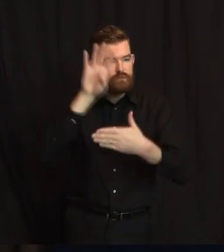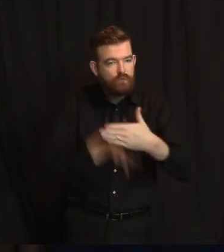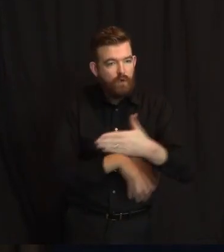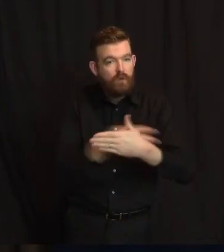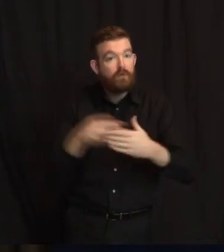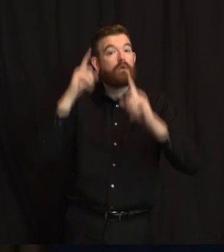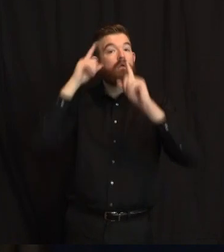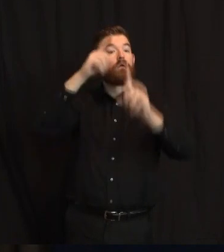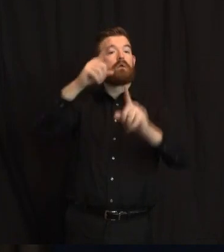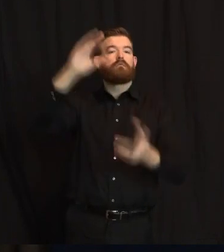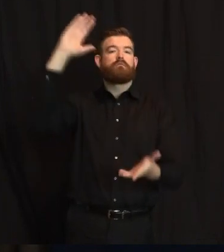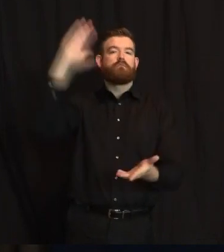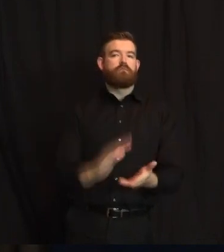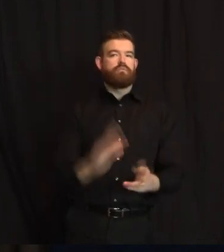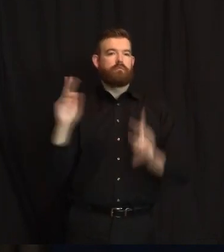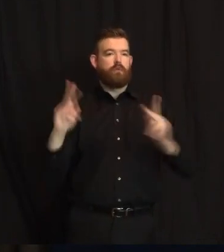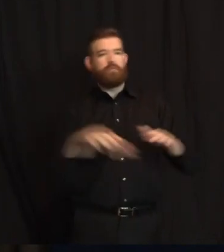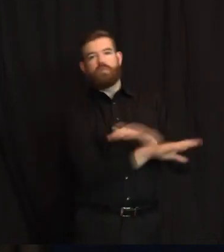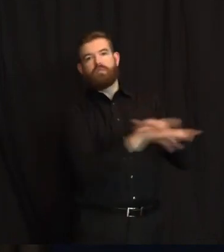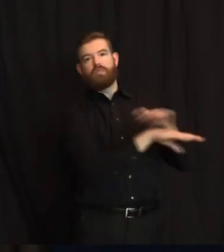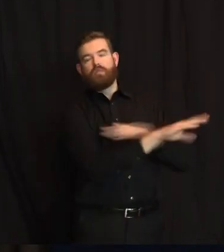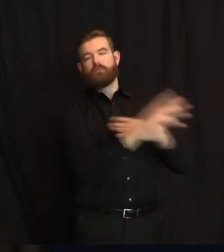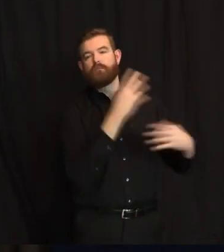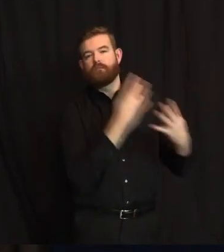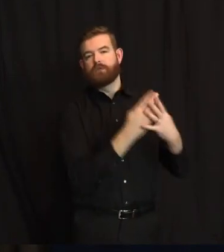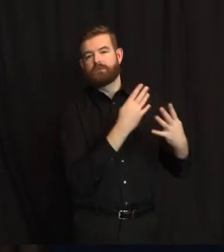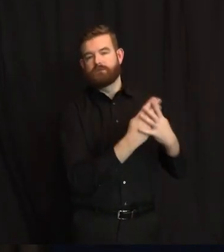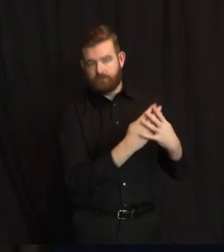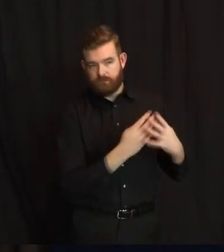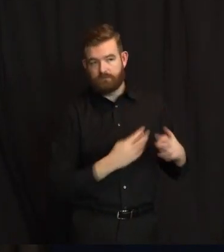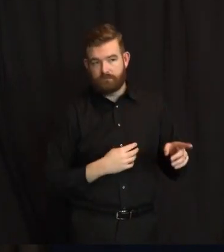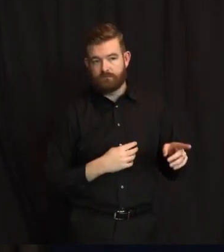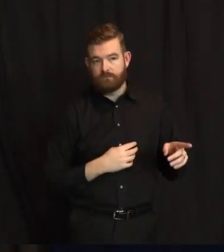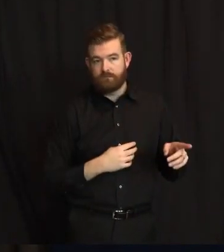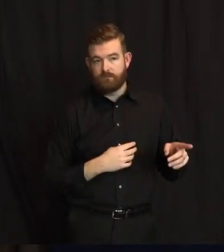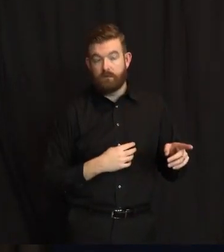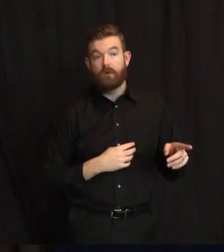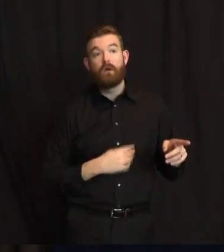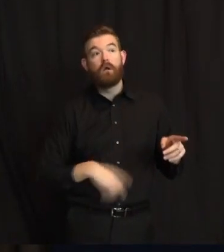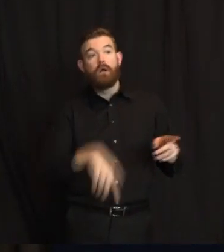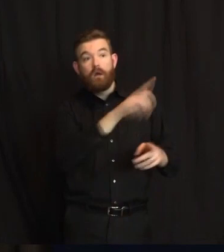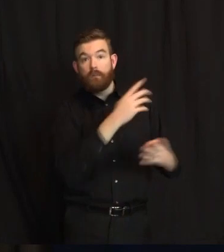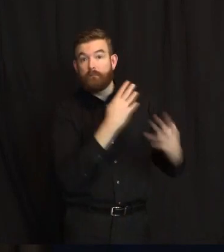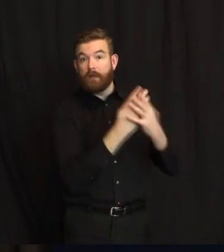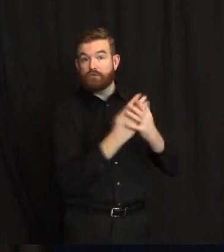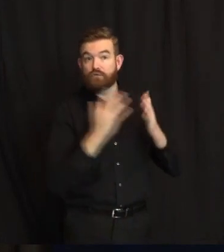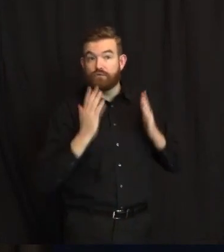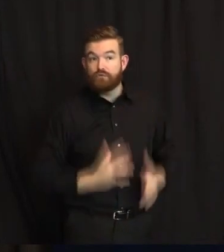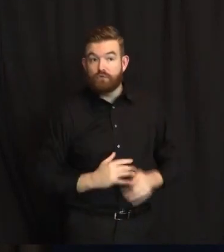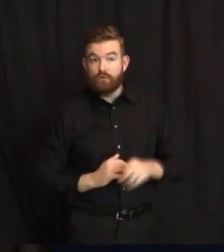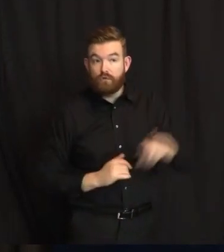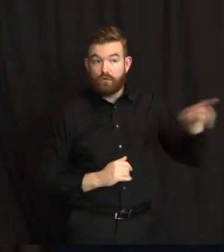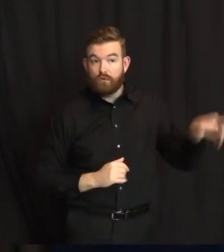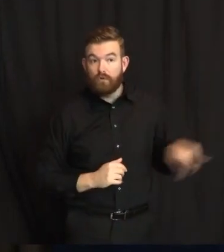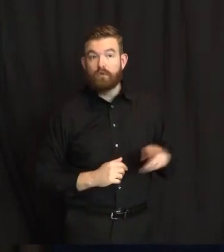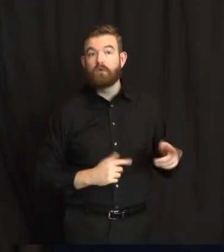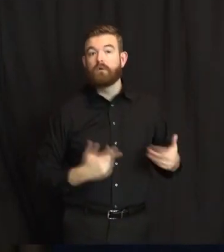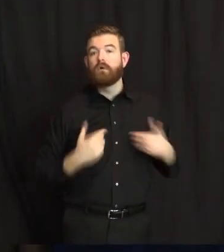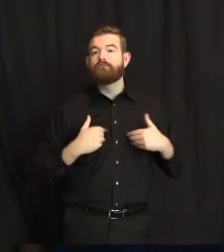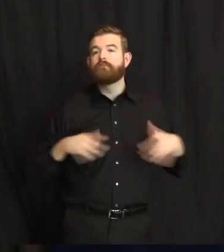practicable. For the incarcerated population, activities such as recreation, religious